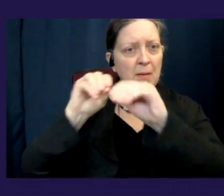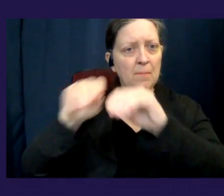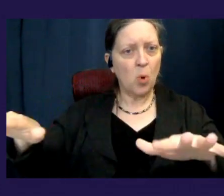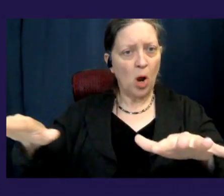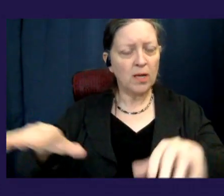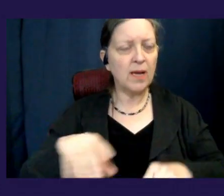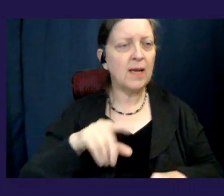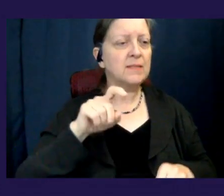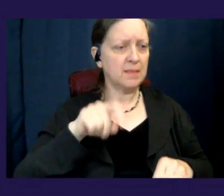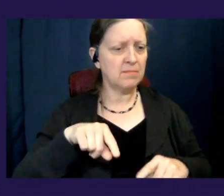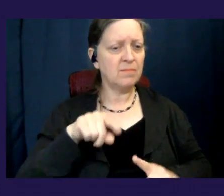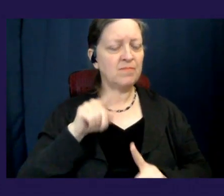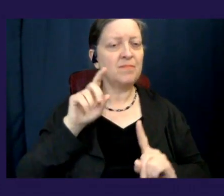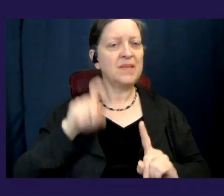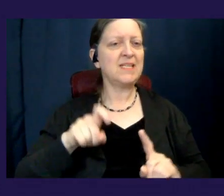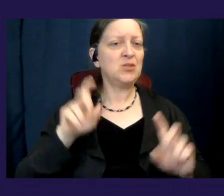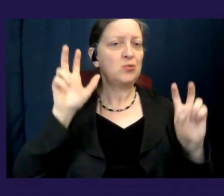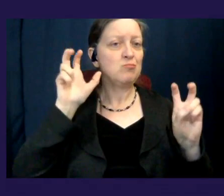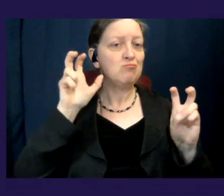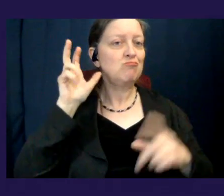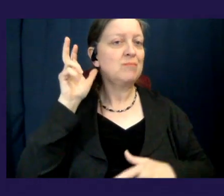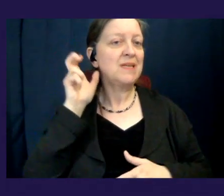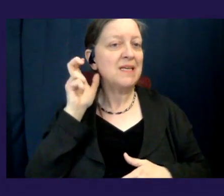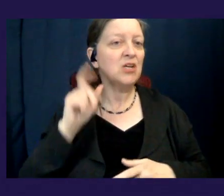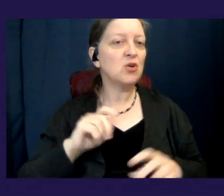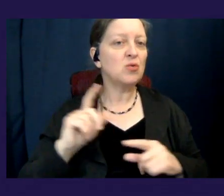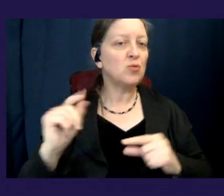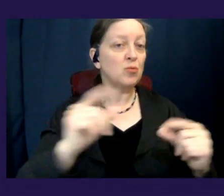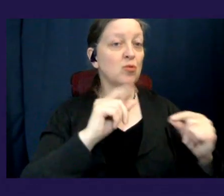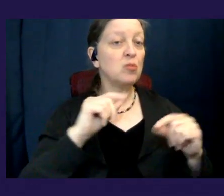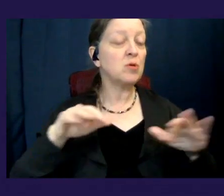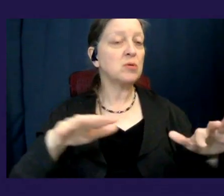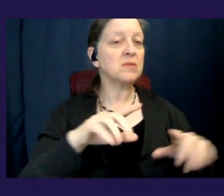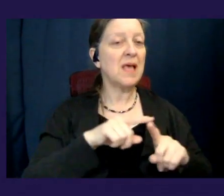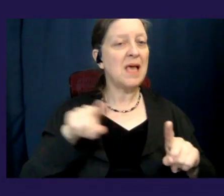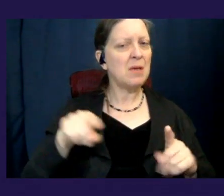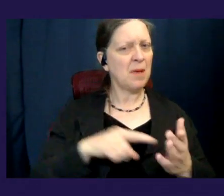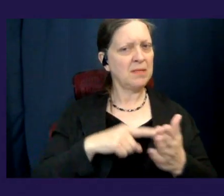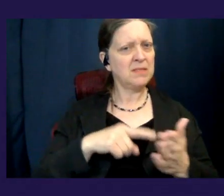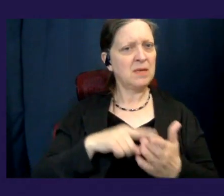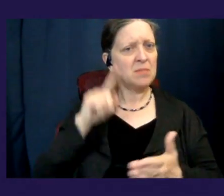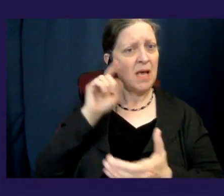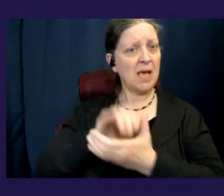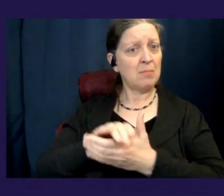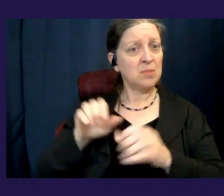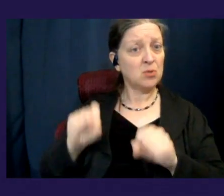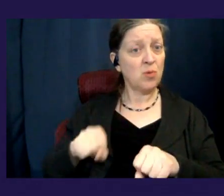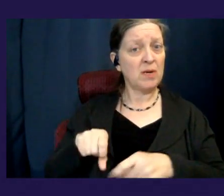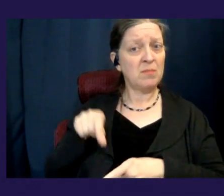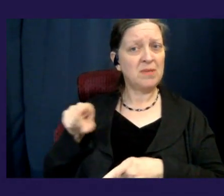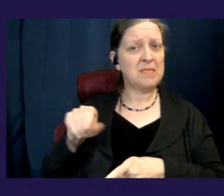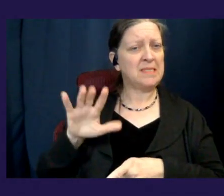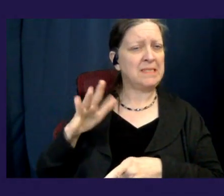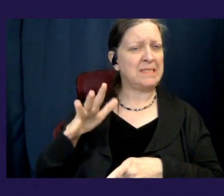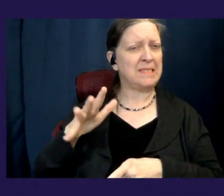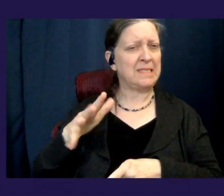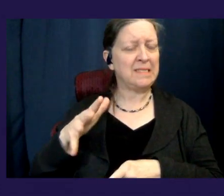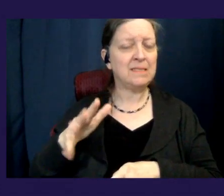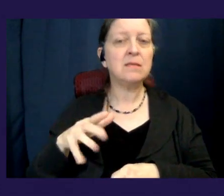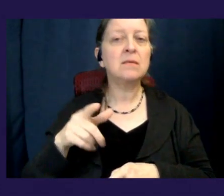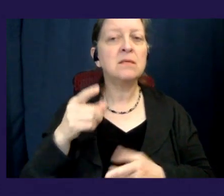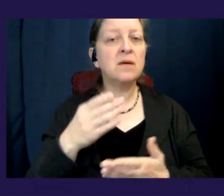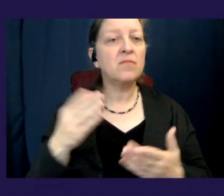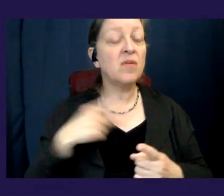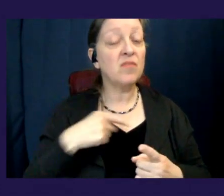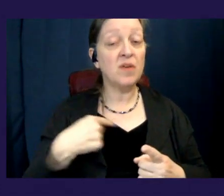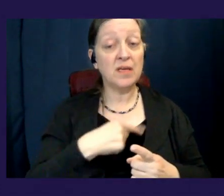around. But because of that, its credibility is sometimes suspect. The things that are going onto these maps or